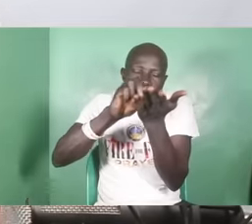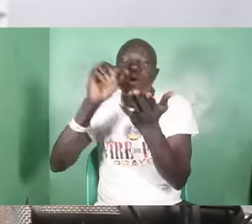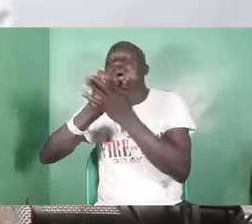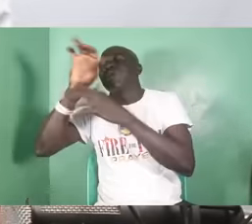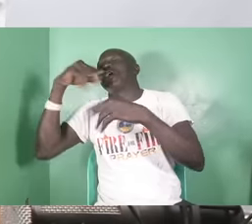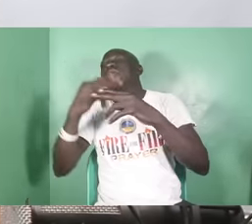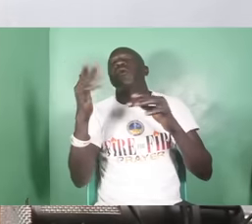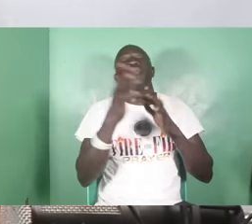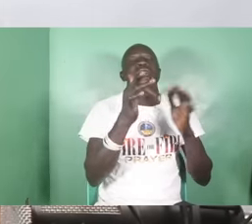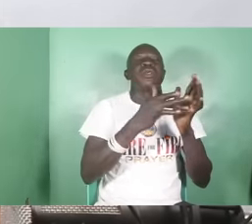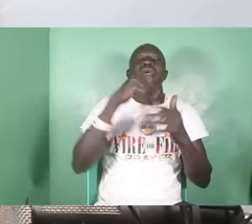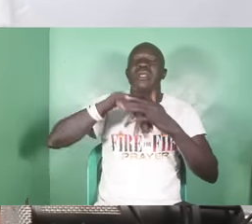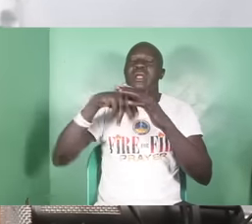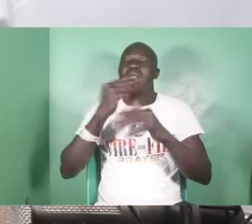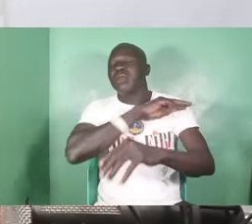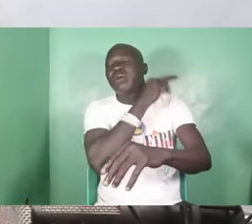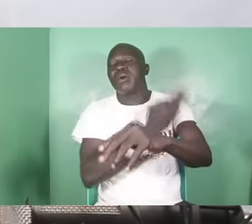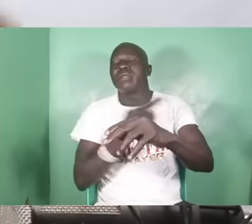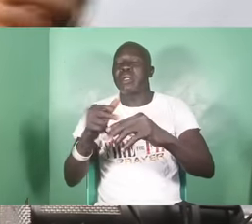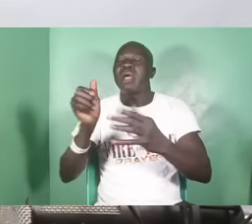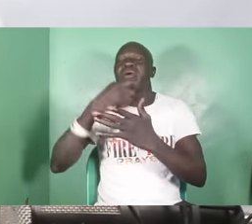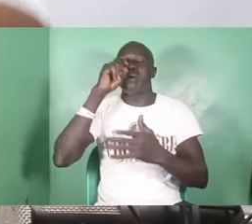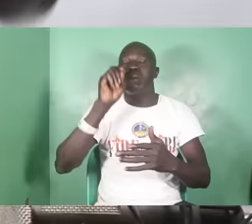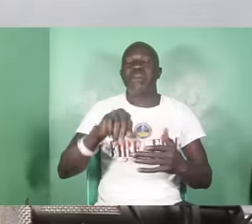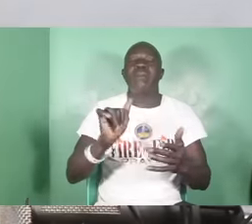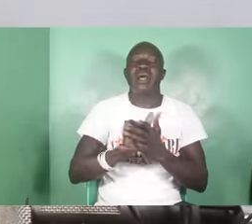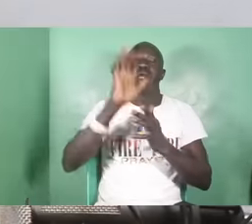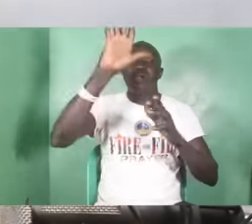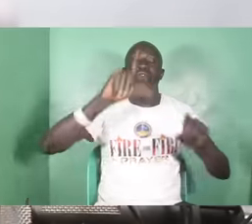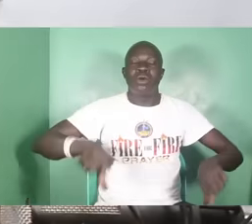to get in the name of Jesus. In the mighty name of Jesus.